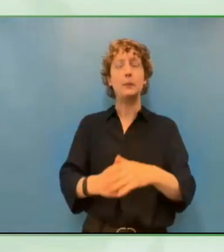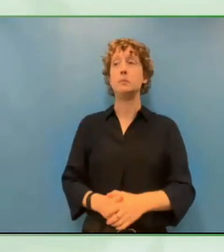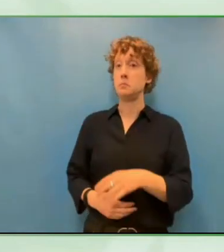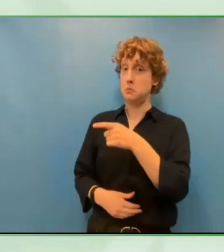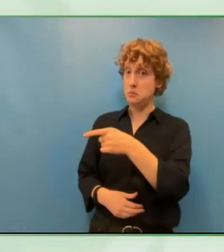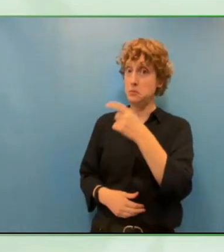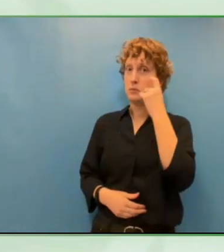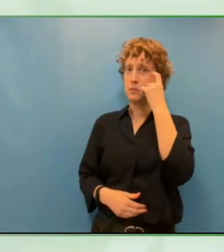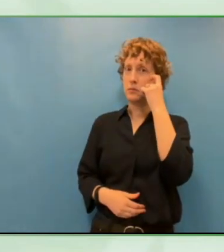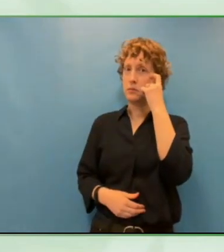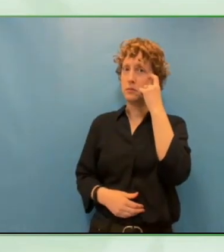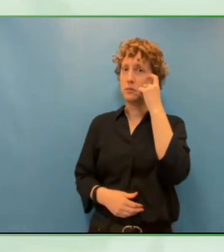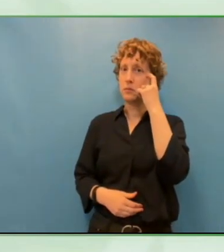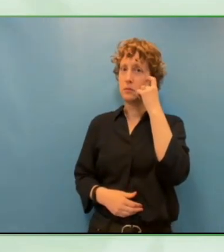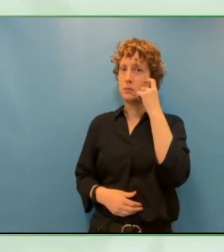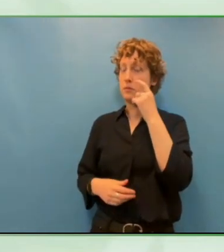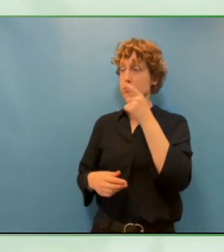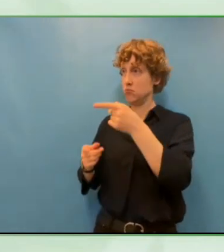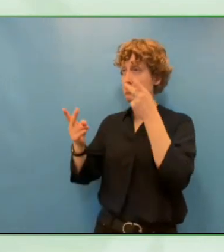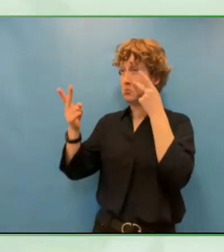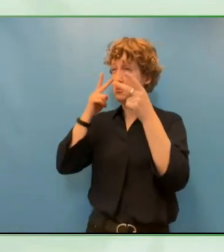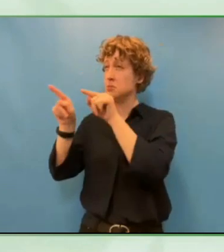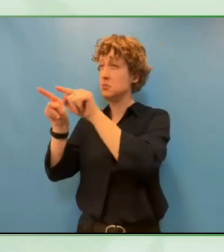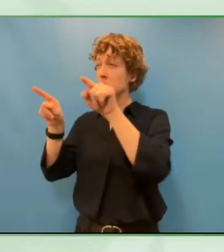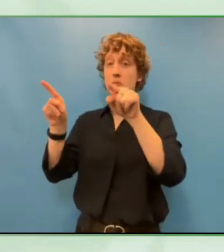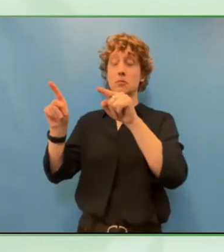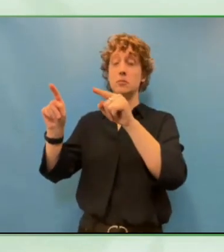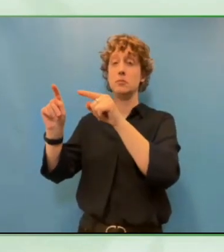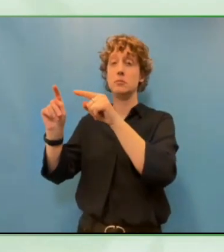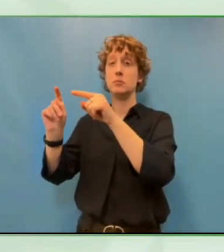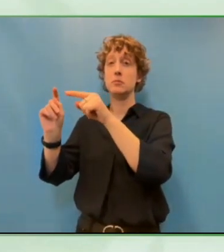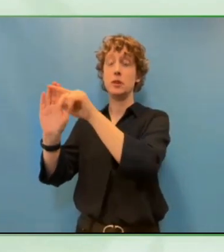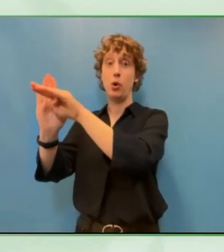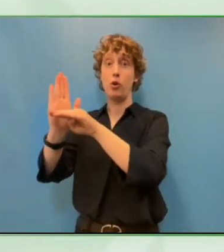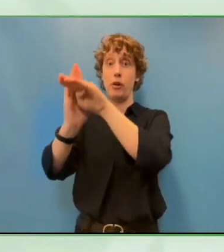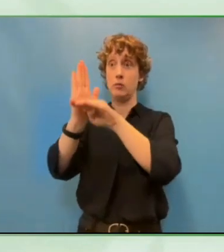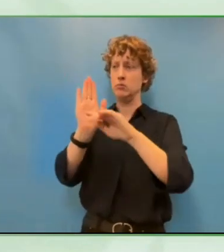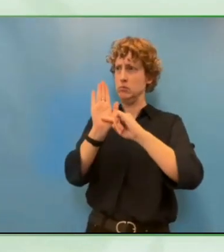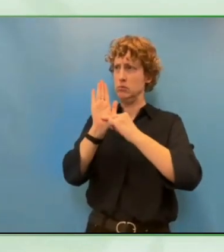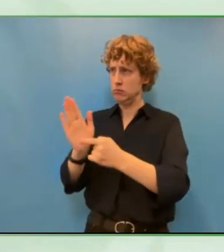with disabilities from an early stage in developing inclusive crisis response?